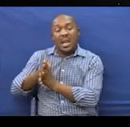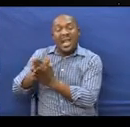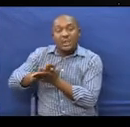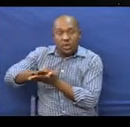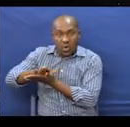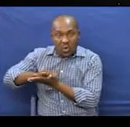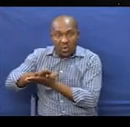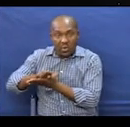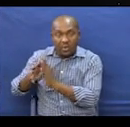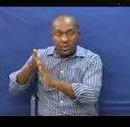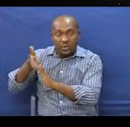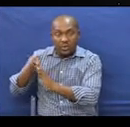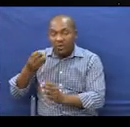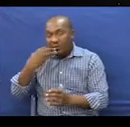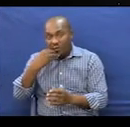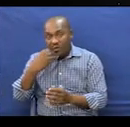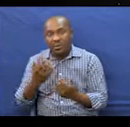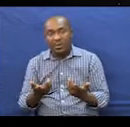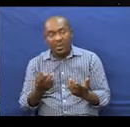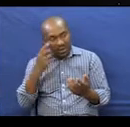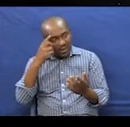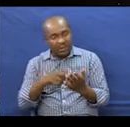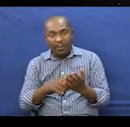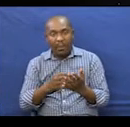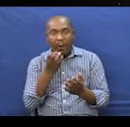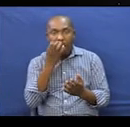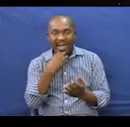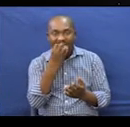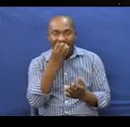One of the natural source is maize.